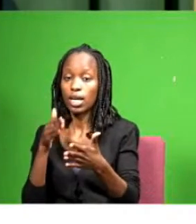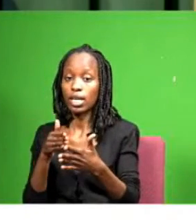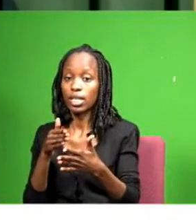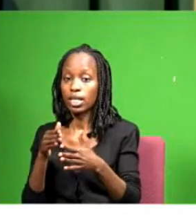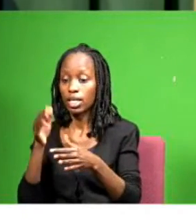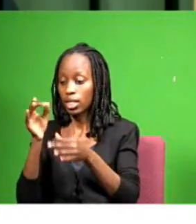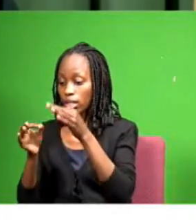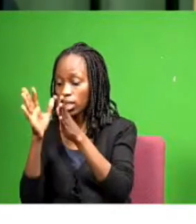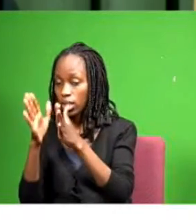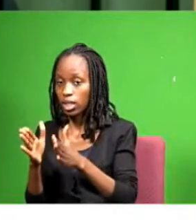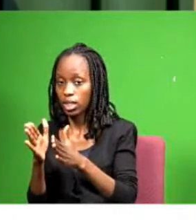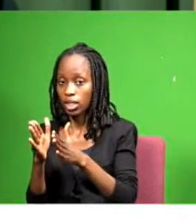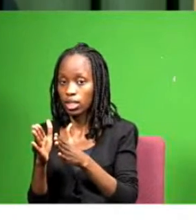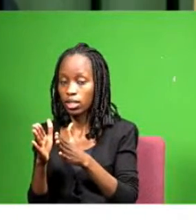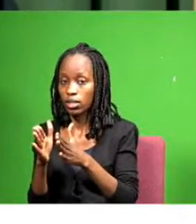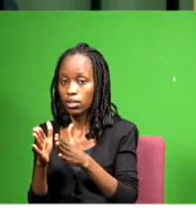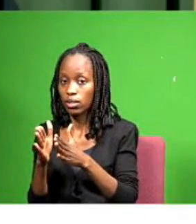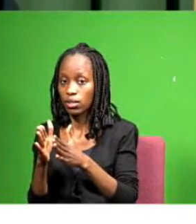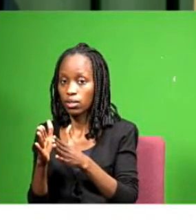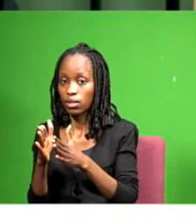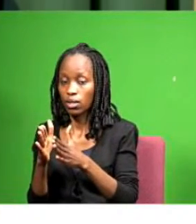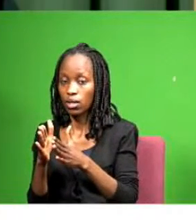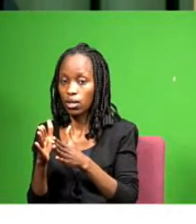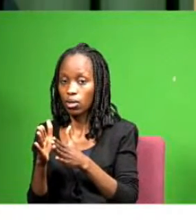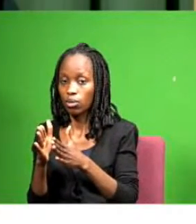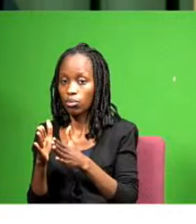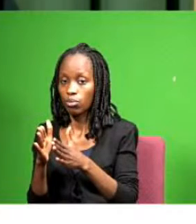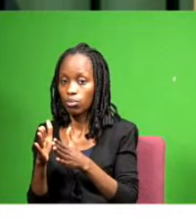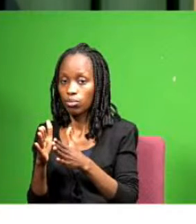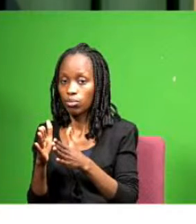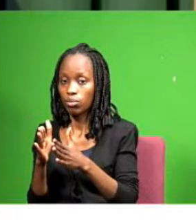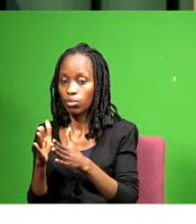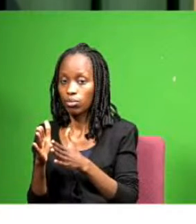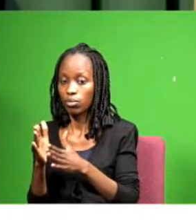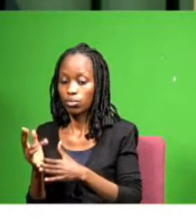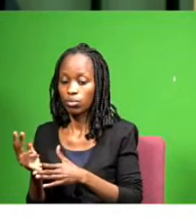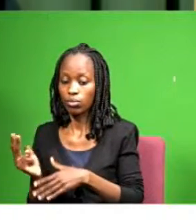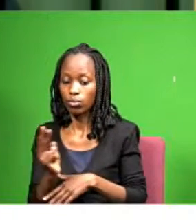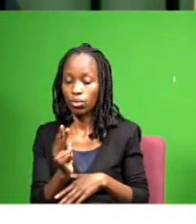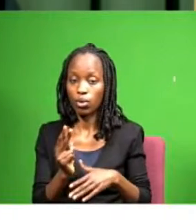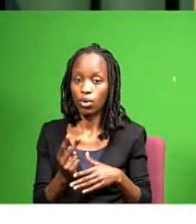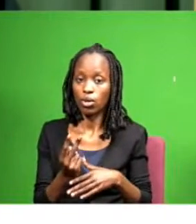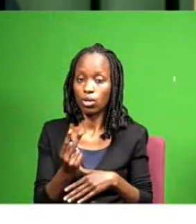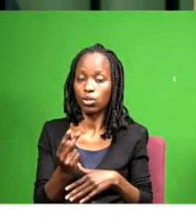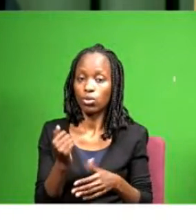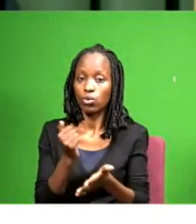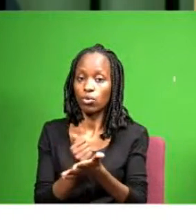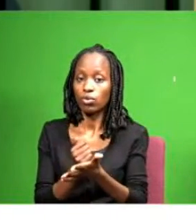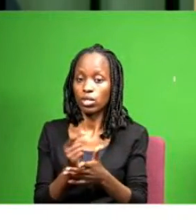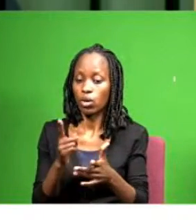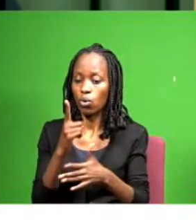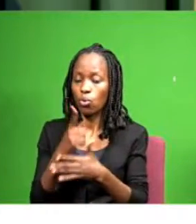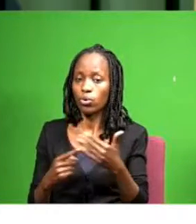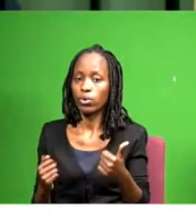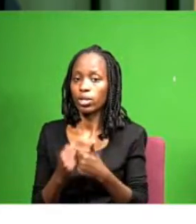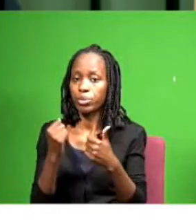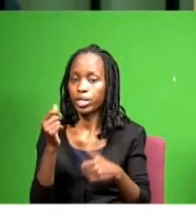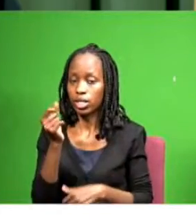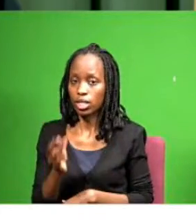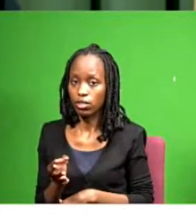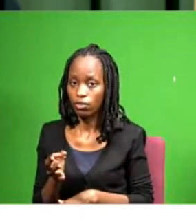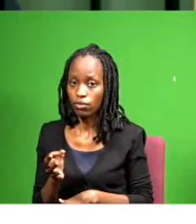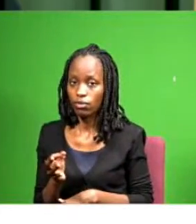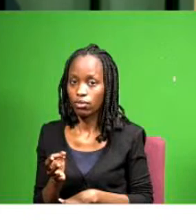being instituted before the two offices. What would happen if there are if they